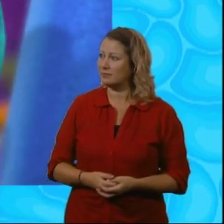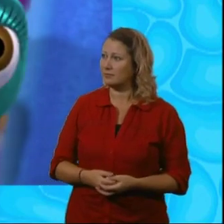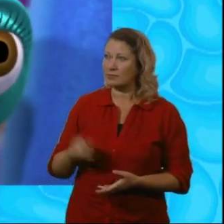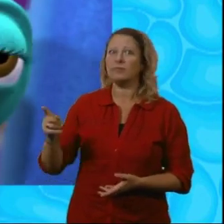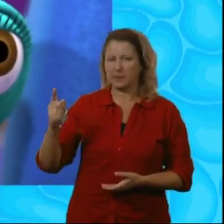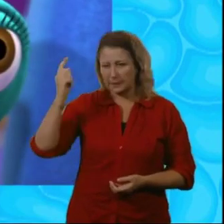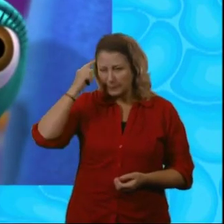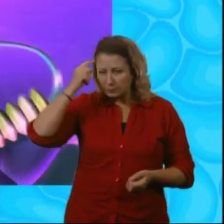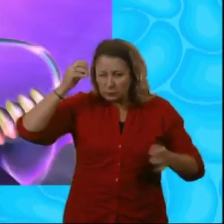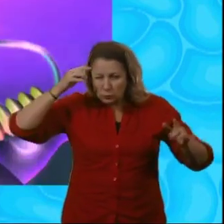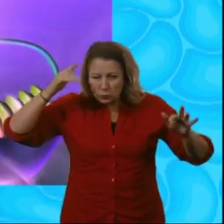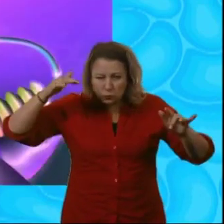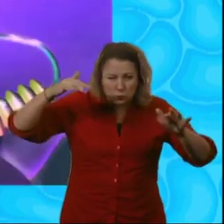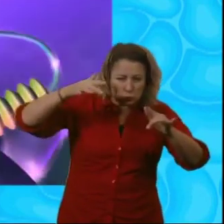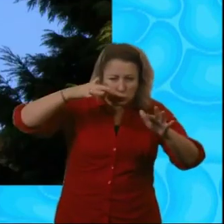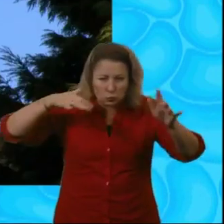Sensing brain